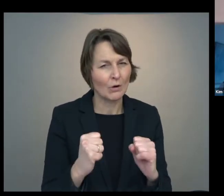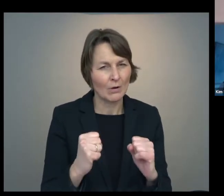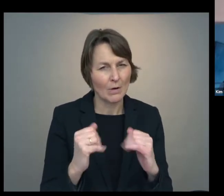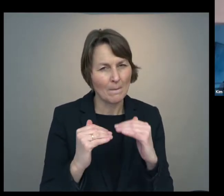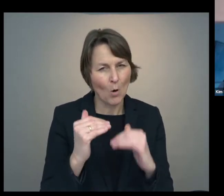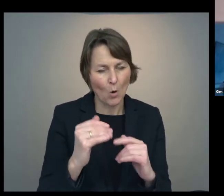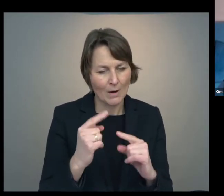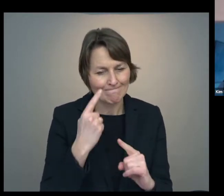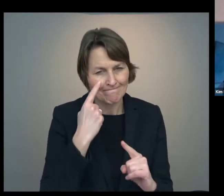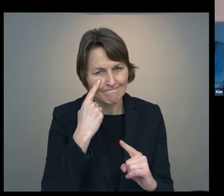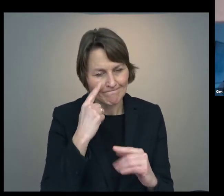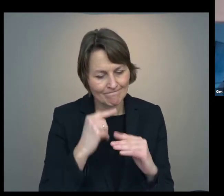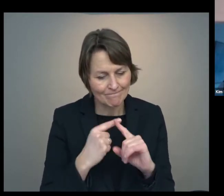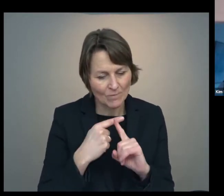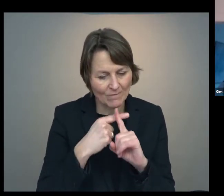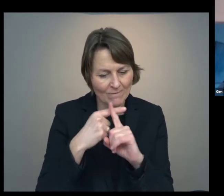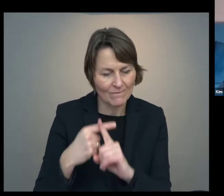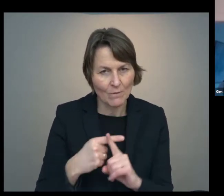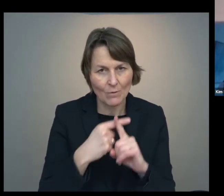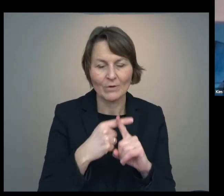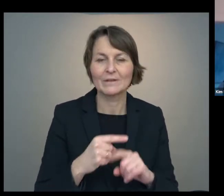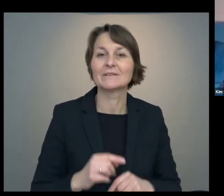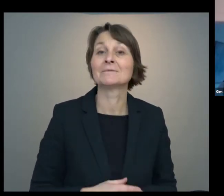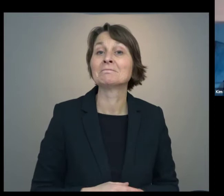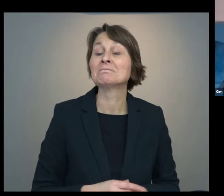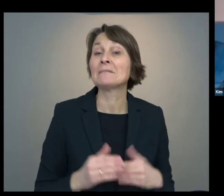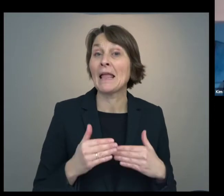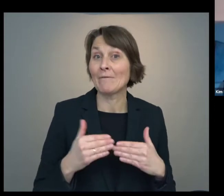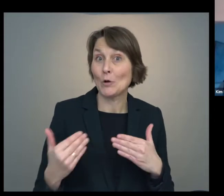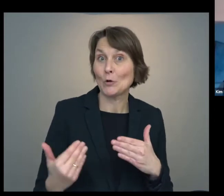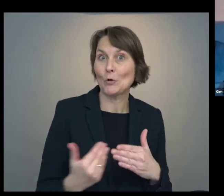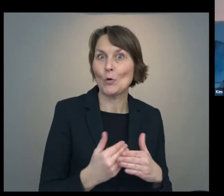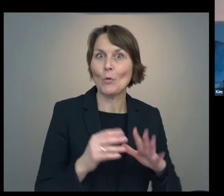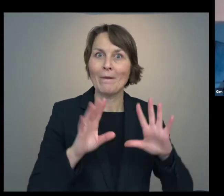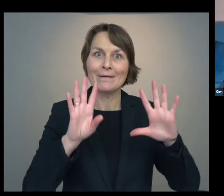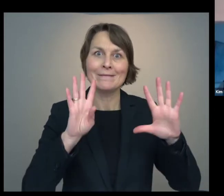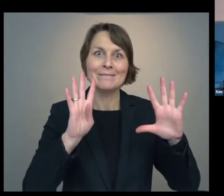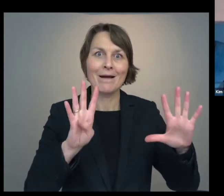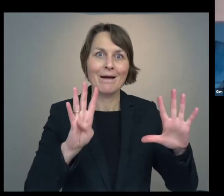of focus on that. And we know that it's not like when